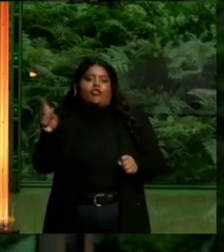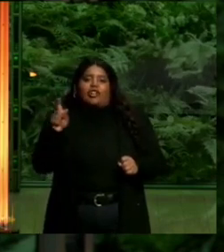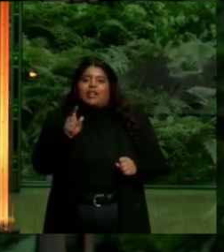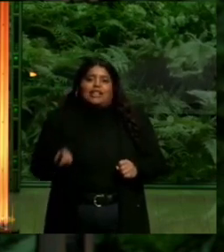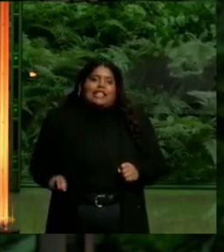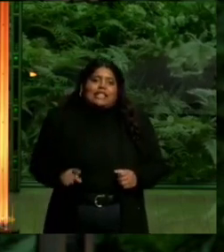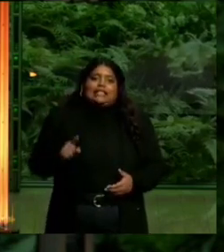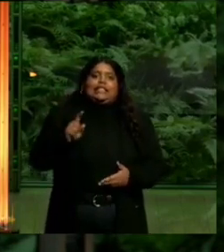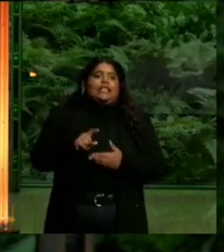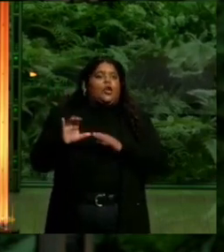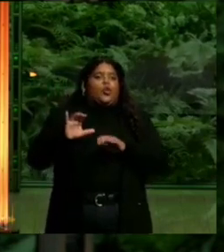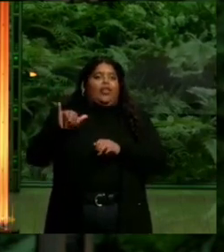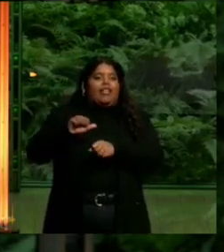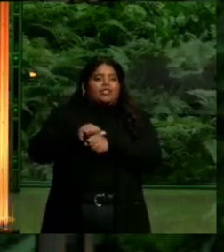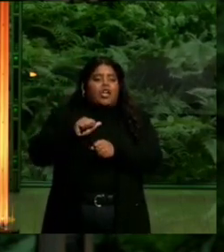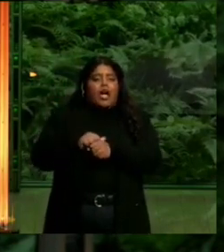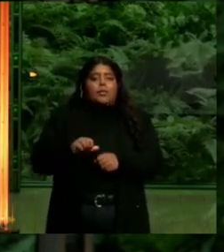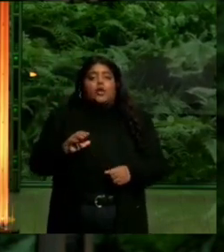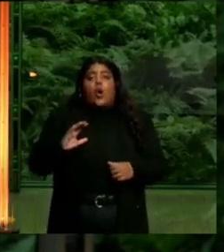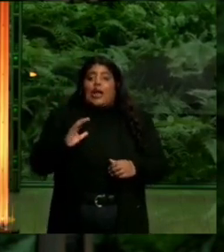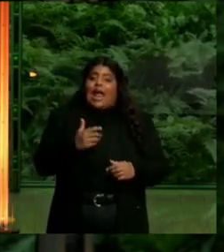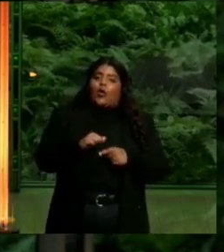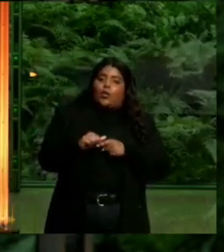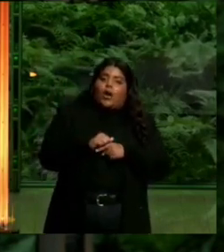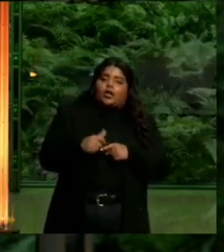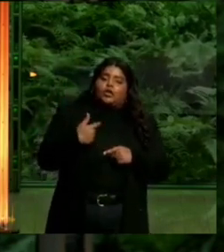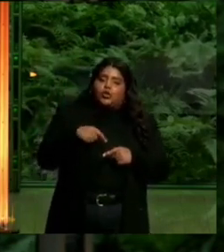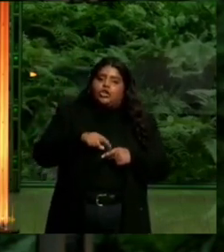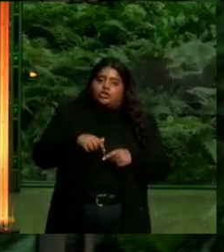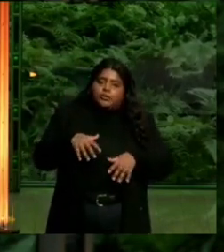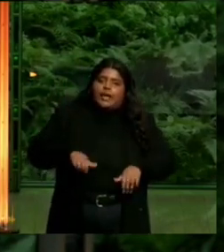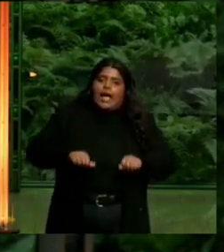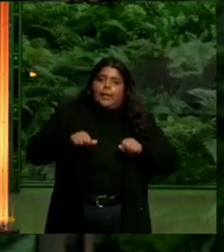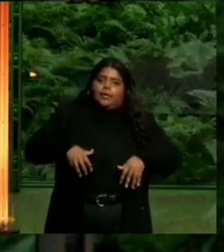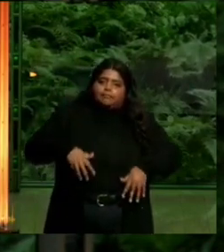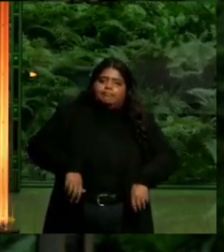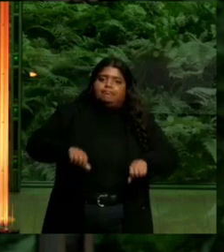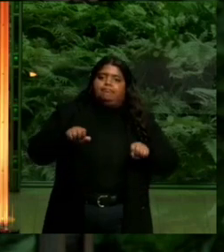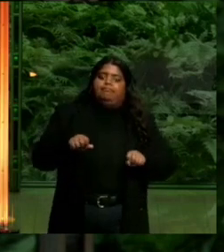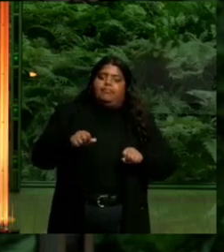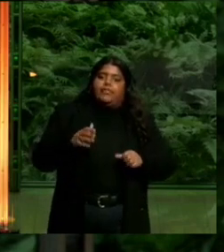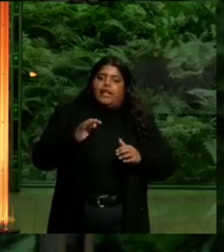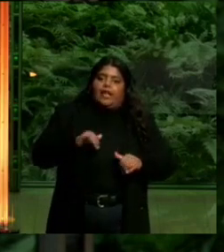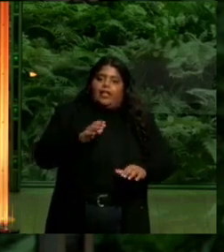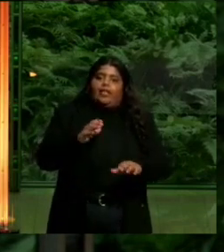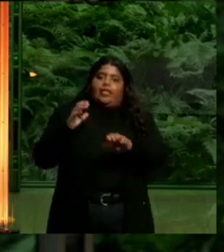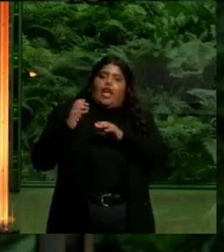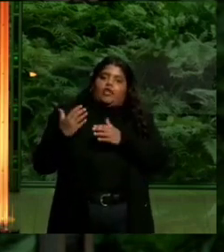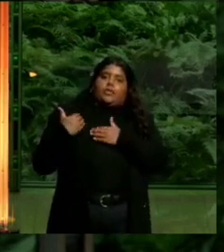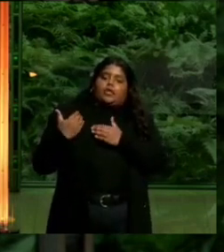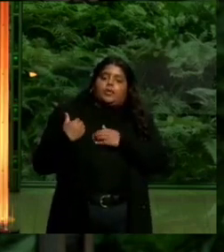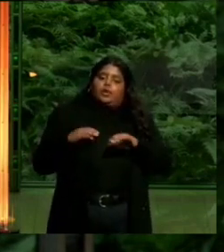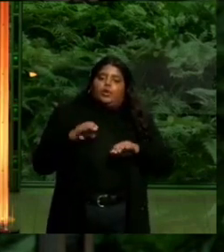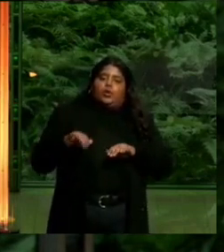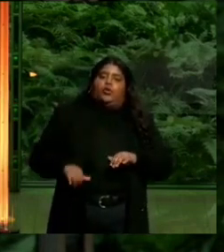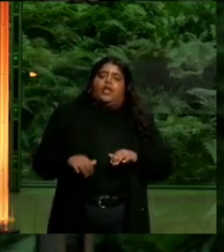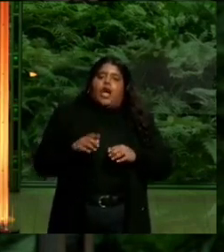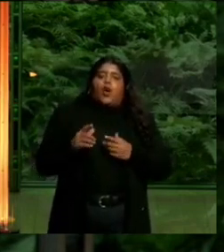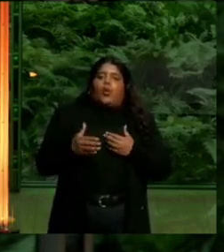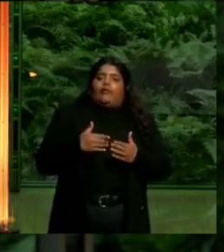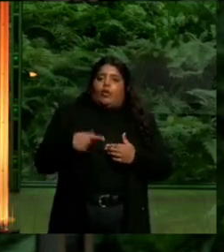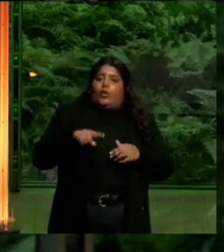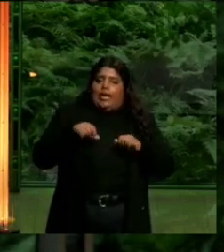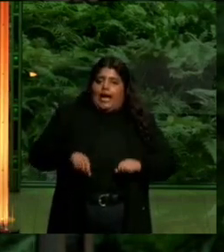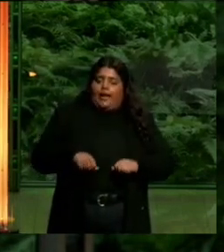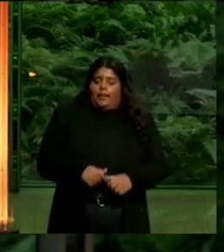the plate. So at least we, as in our practice, should make sure that we're taking the measures on our behalf where we can. So let's start